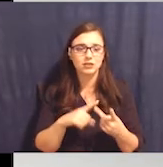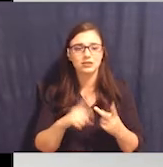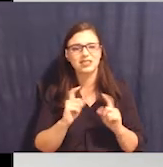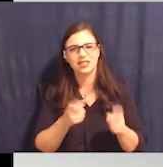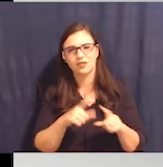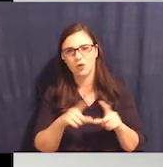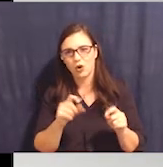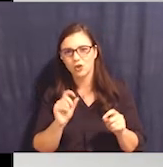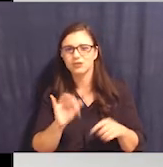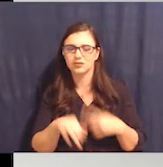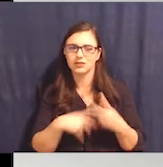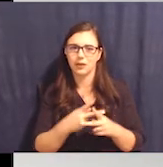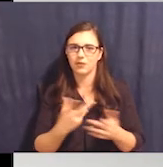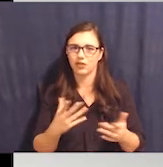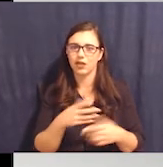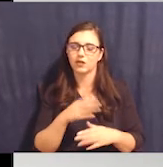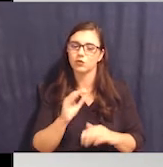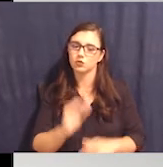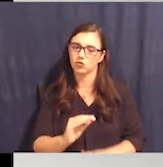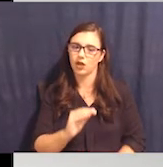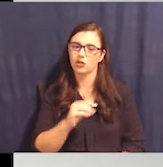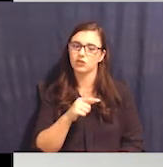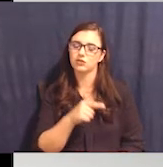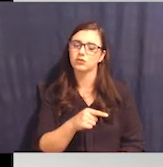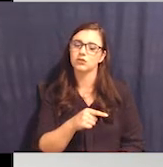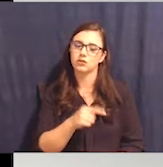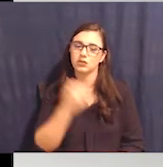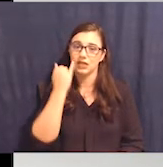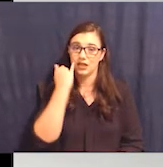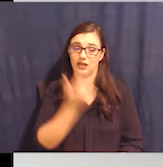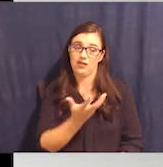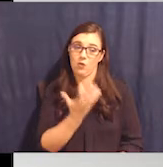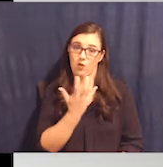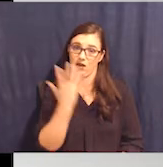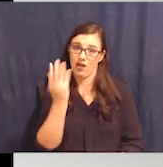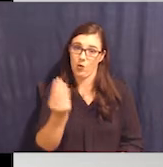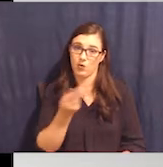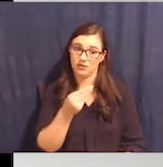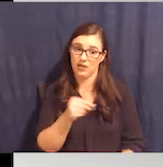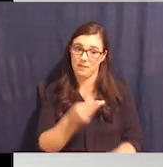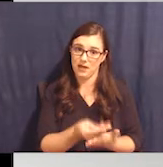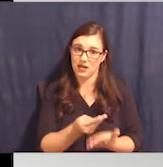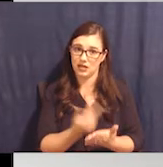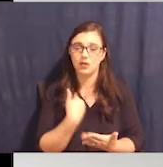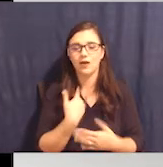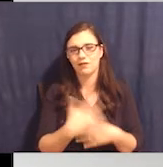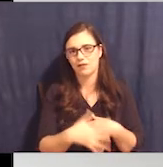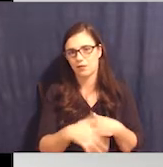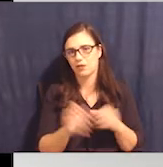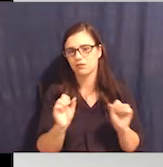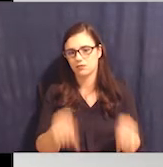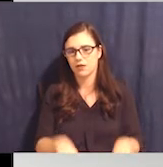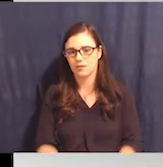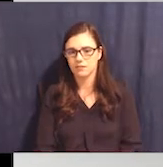cards, gift cards, things like that, where your child can, if they want to go out and spend money, that they have the availability to do